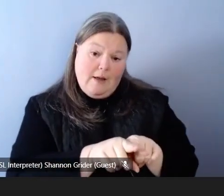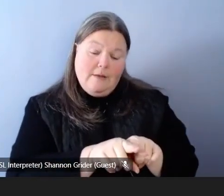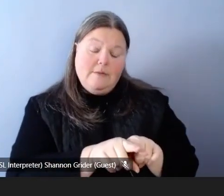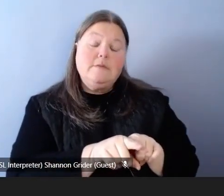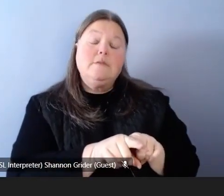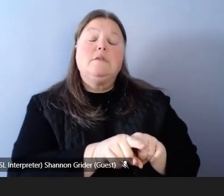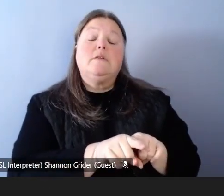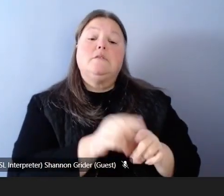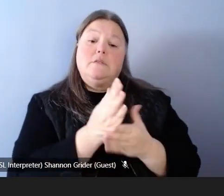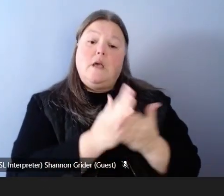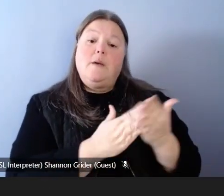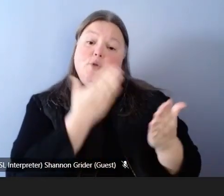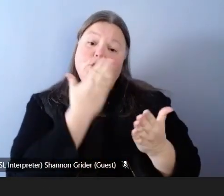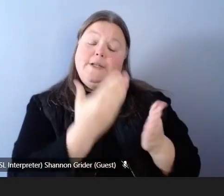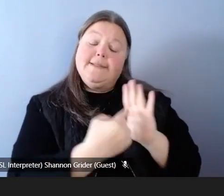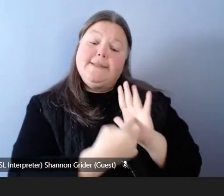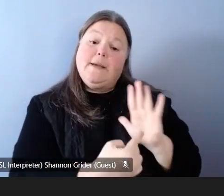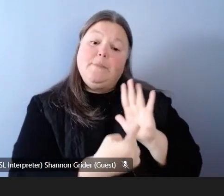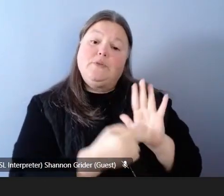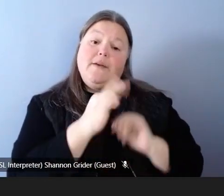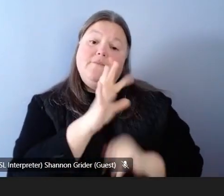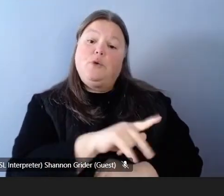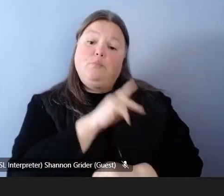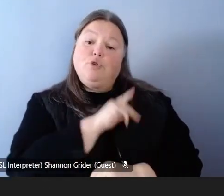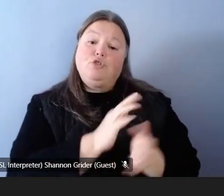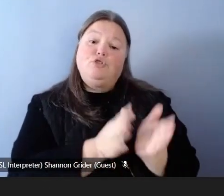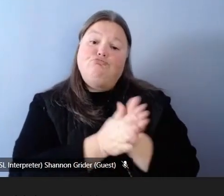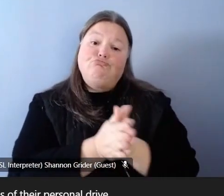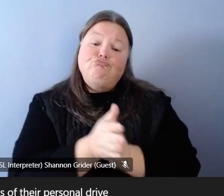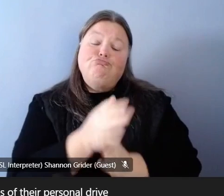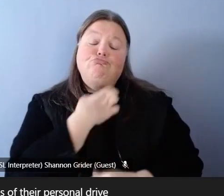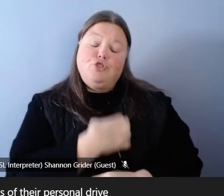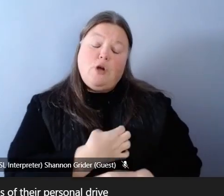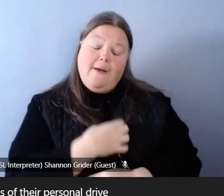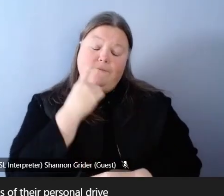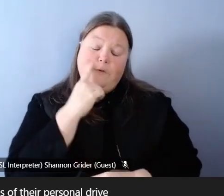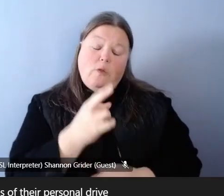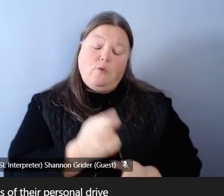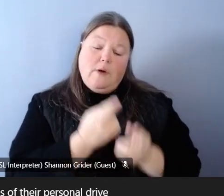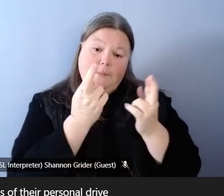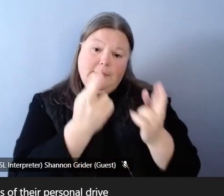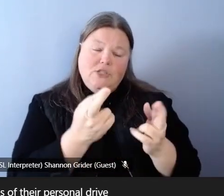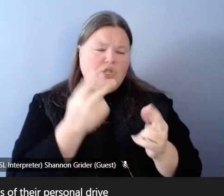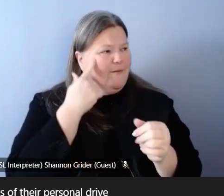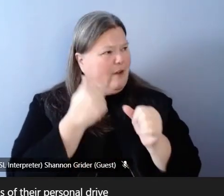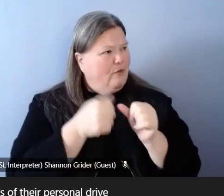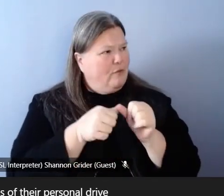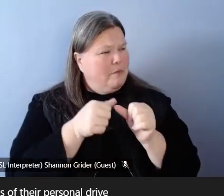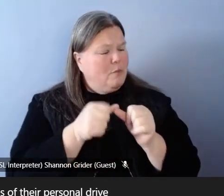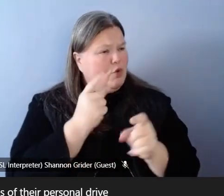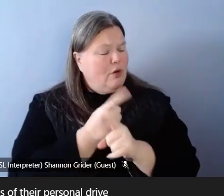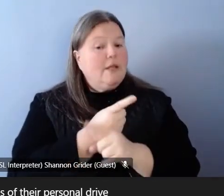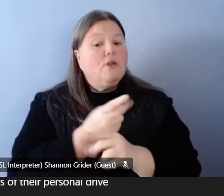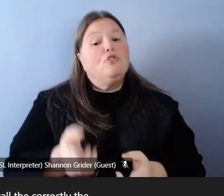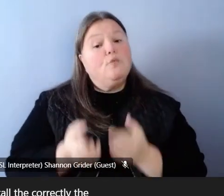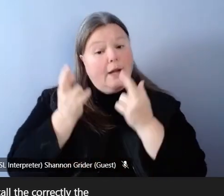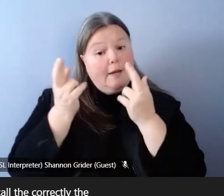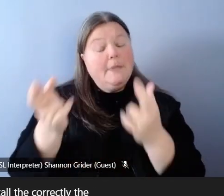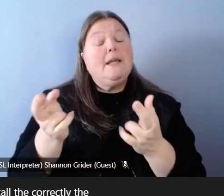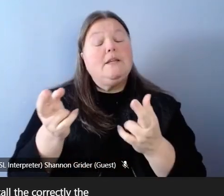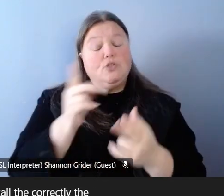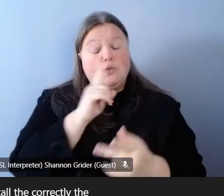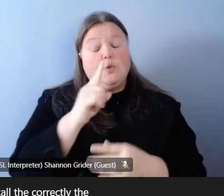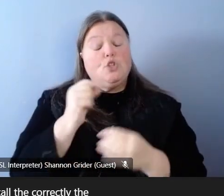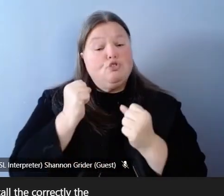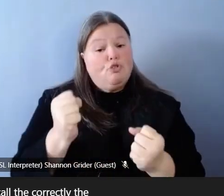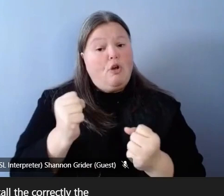some pretty good examples of their personal drive through the recommendations. If I recall correctly, the recommendations were pretty solid and